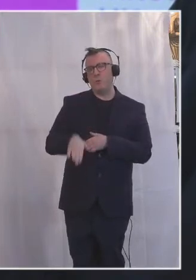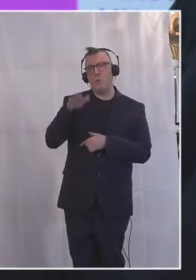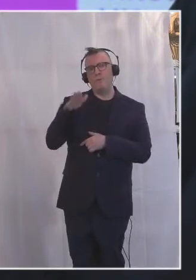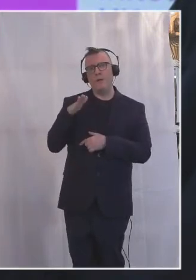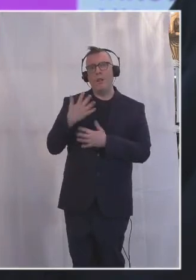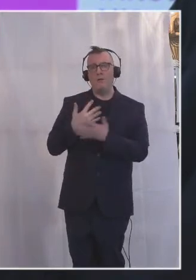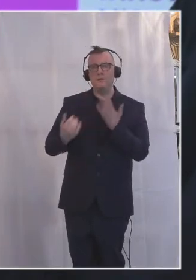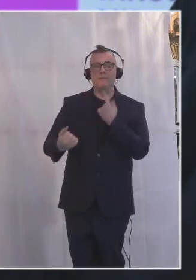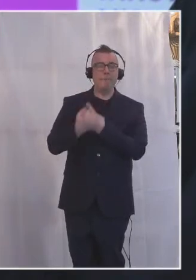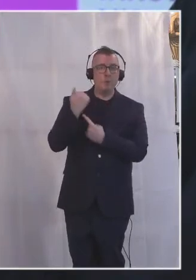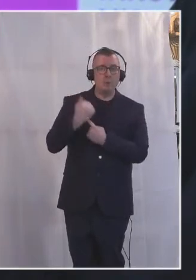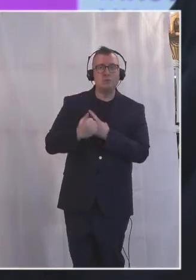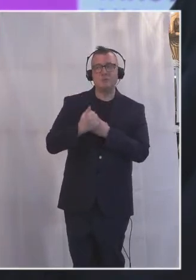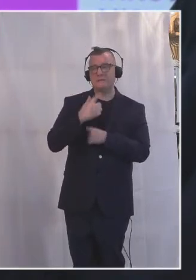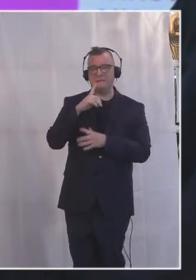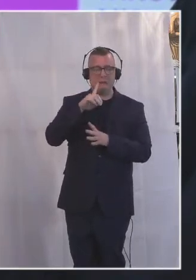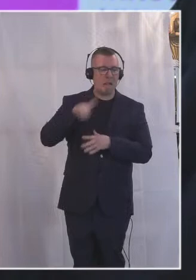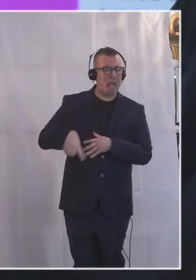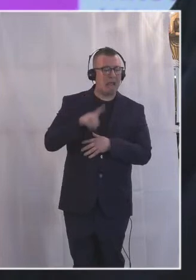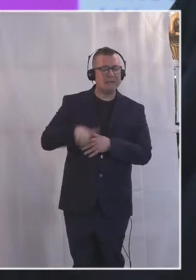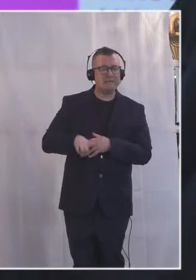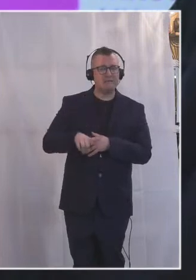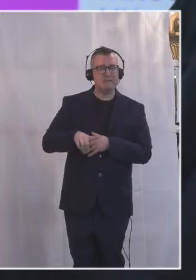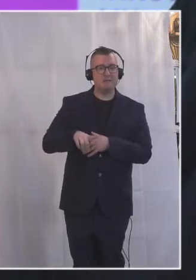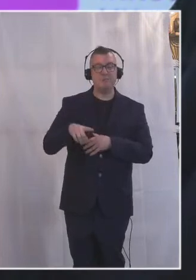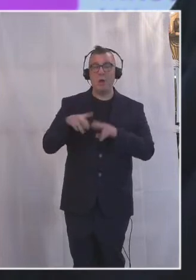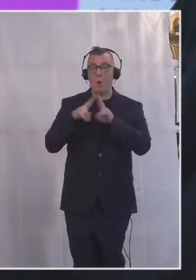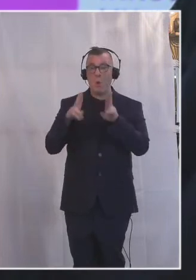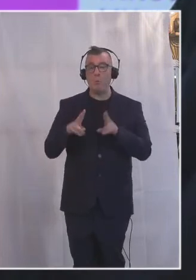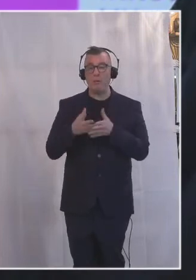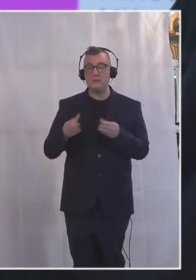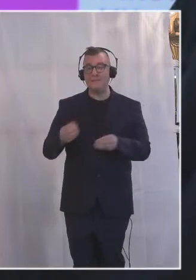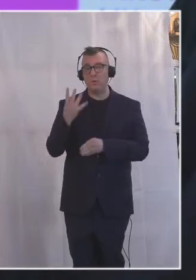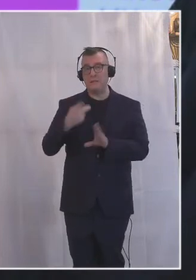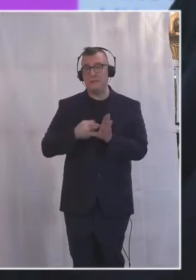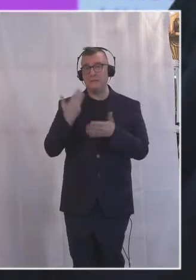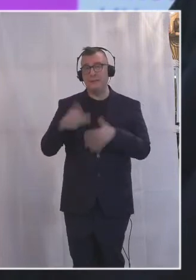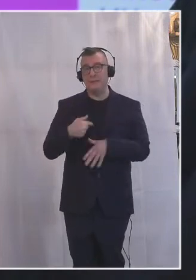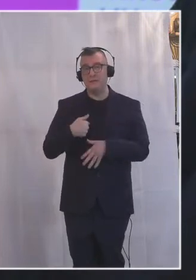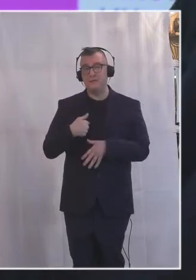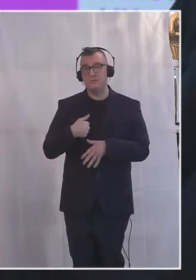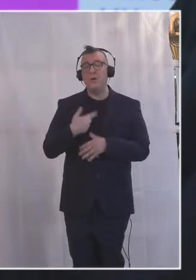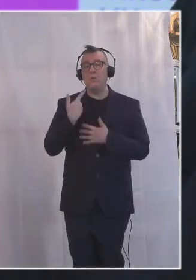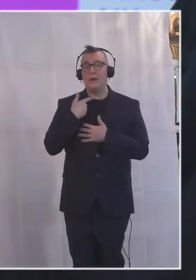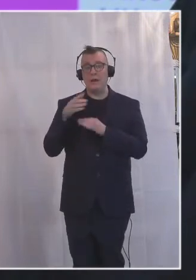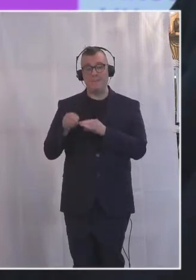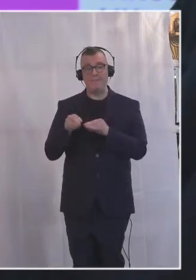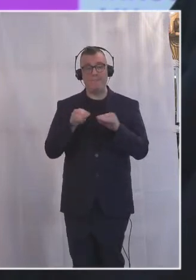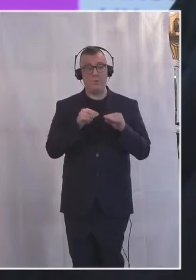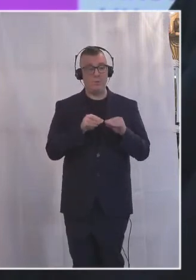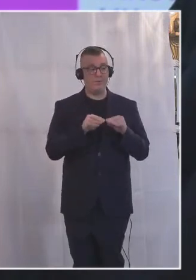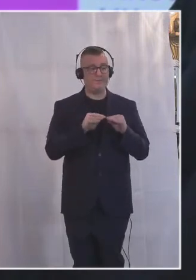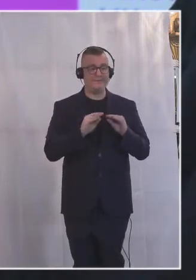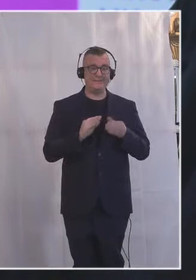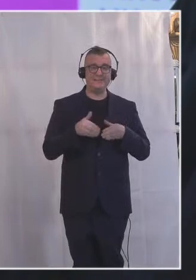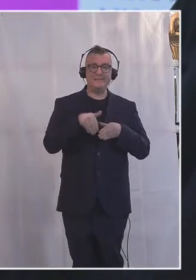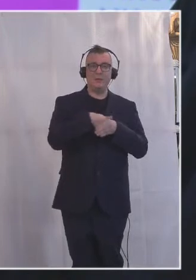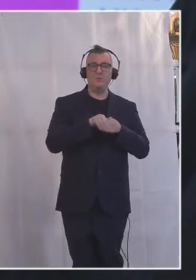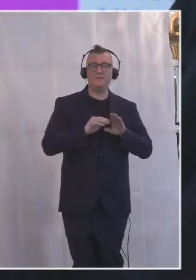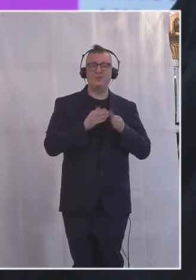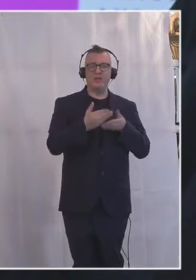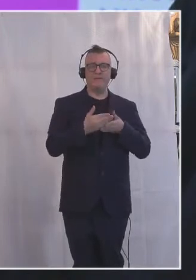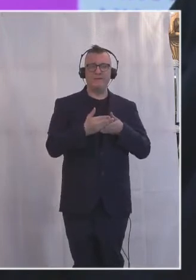street homeless. Moving into the services, the people working on the front line, they were the ones that gave me